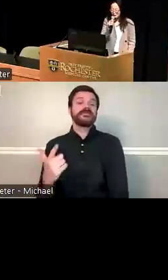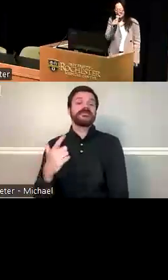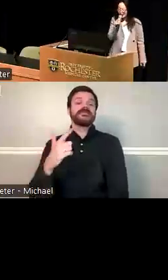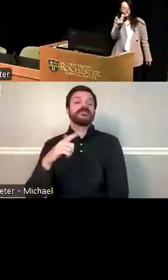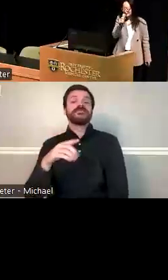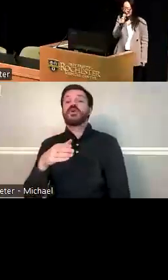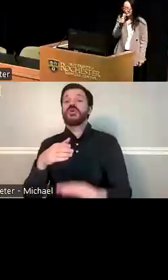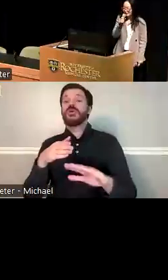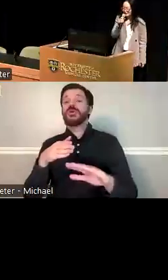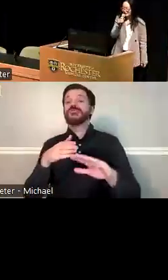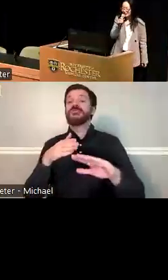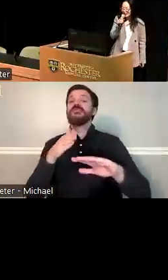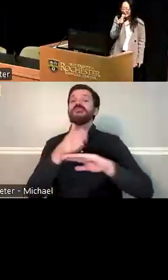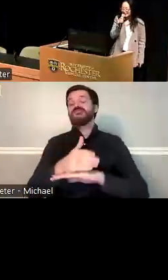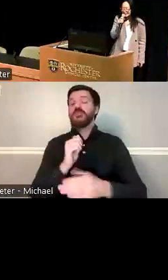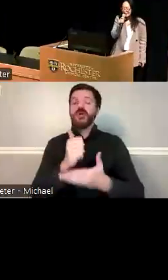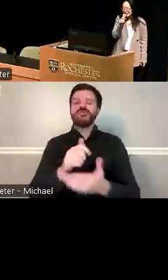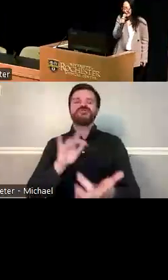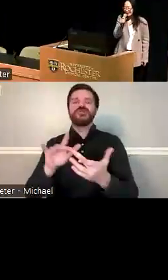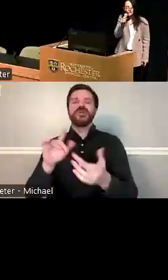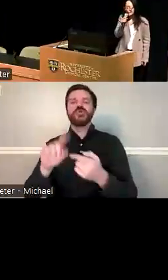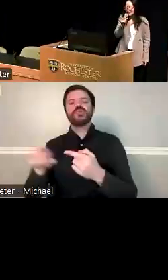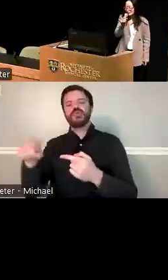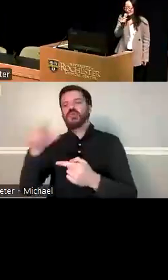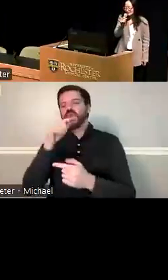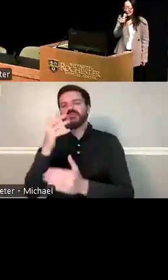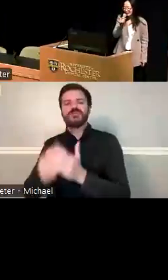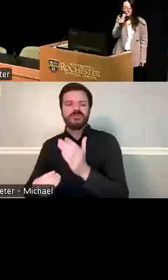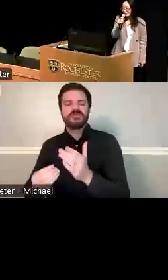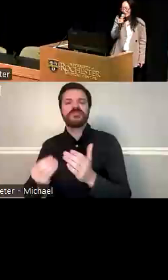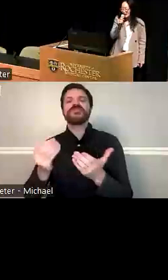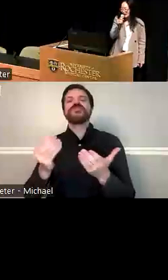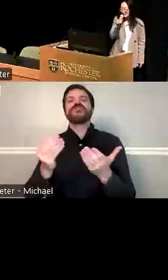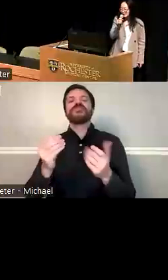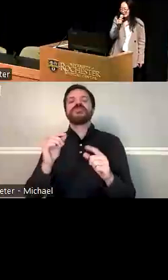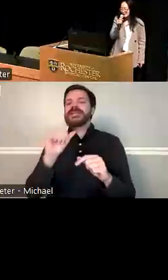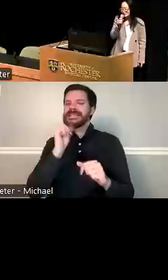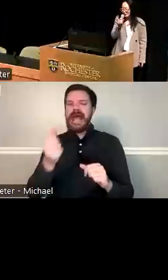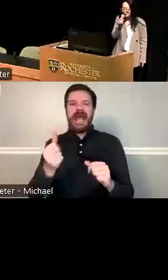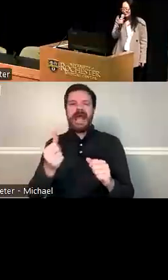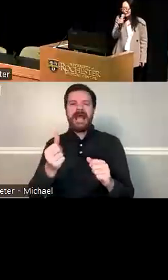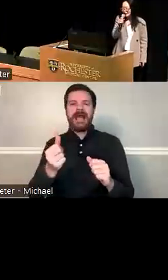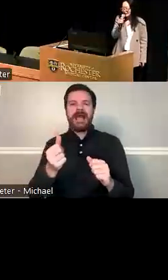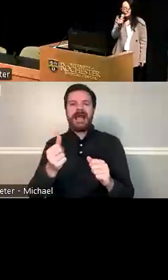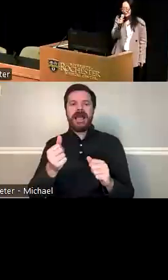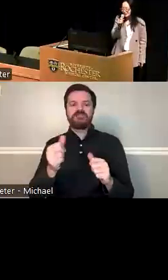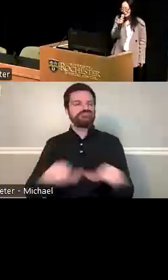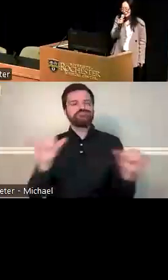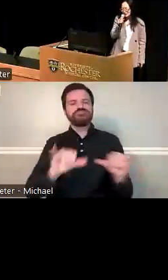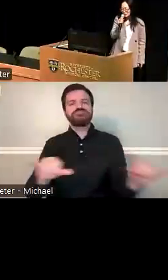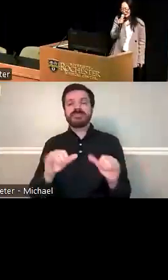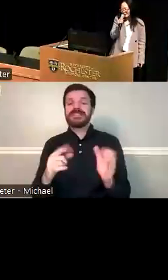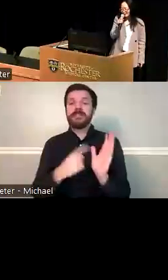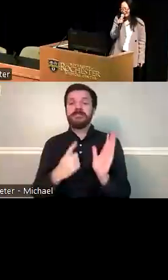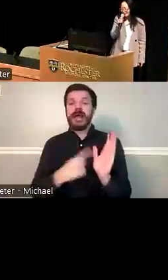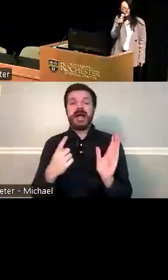postvention and reaching out to loss survivors, it's not a cookie cutter what they need, you know? I've had some in response. They just need a shoulder